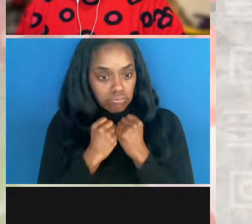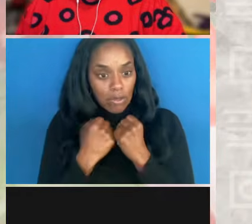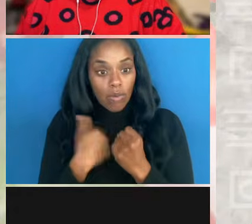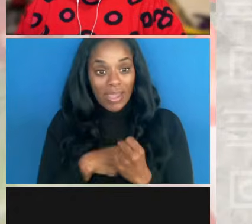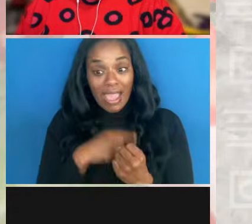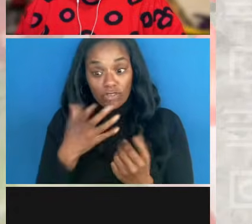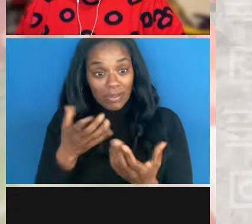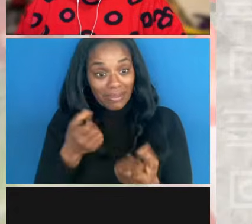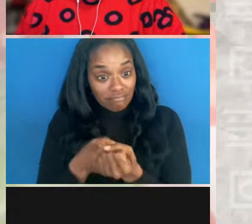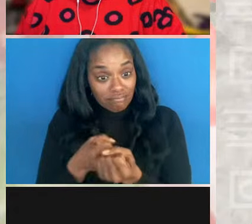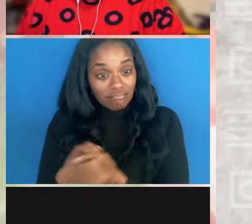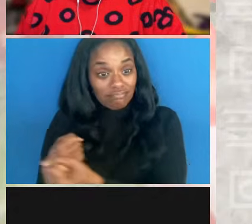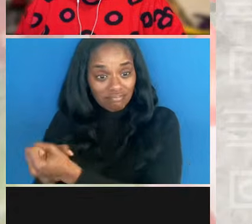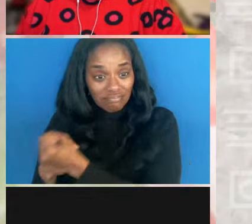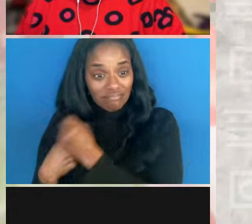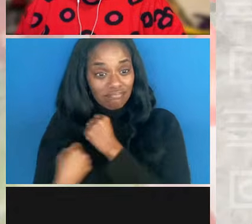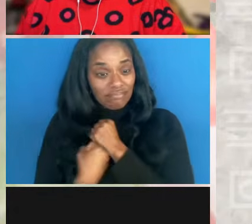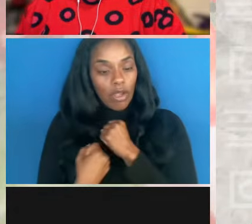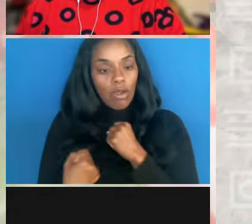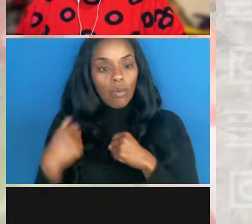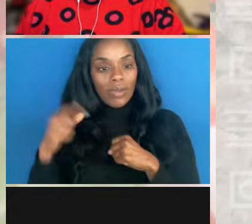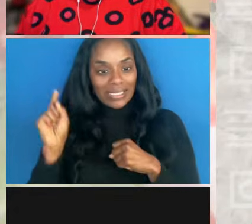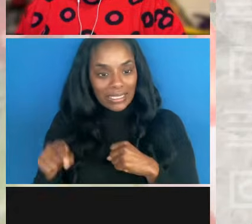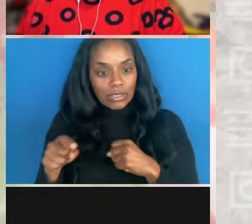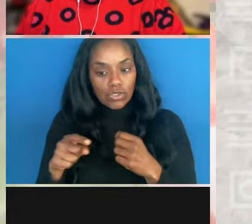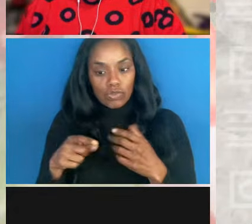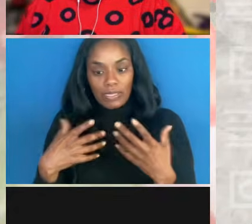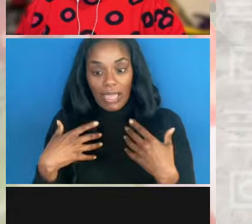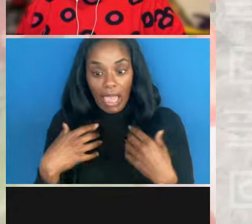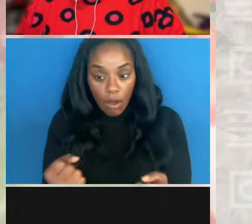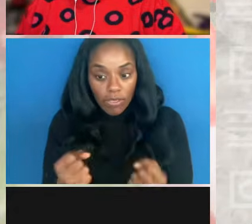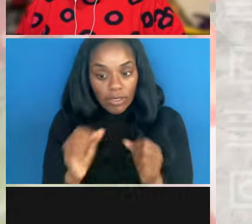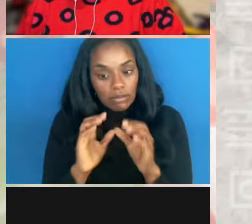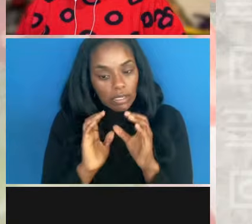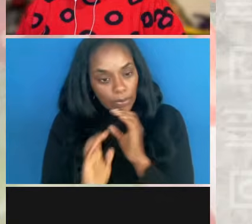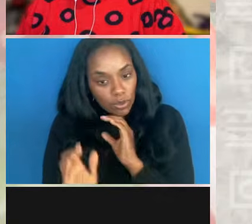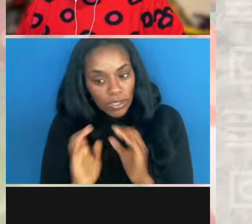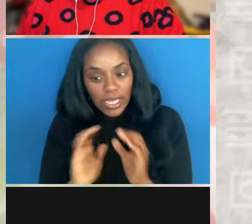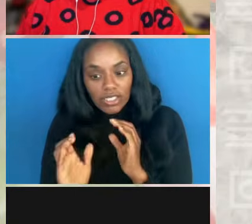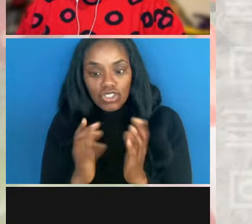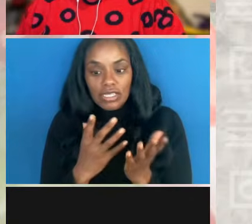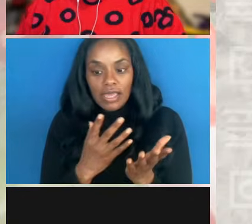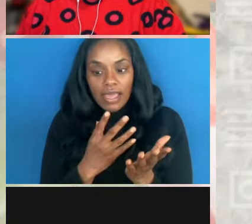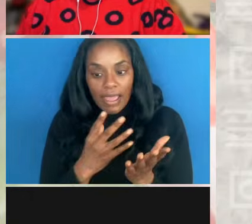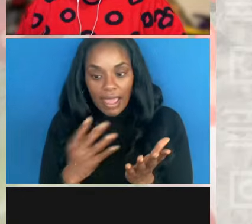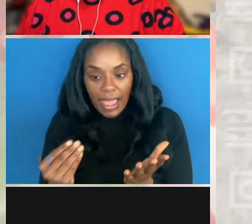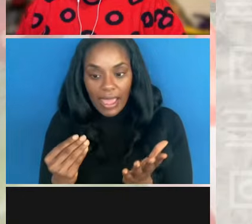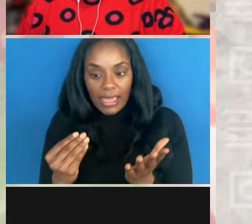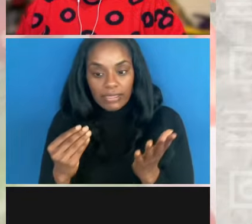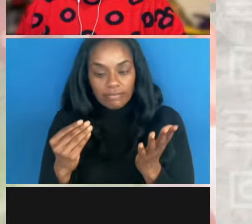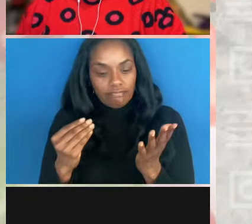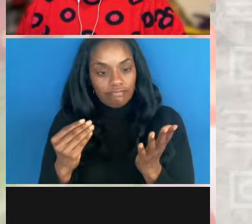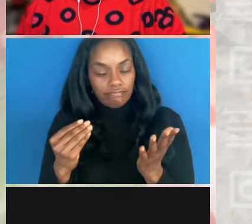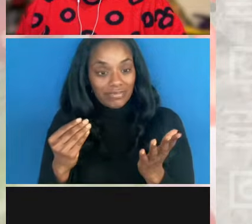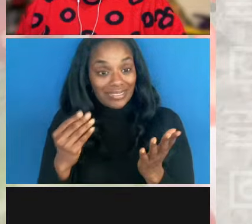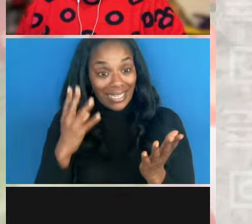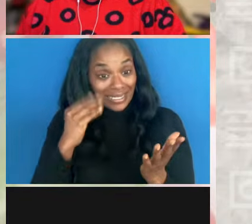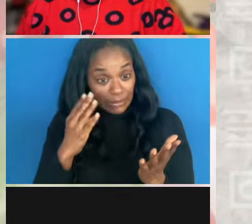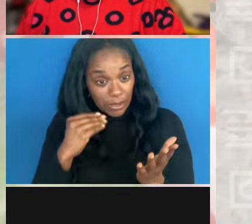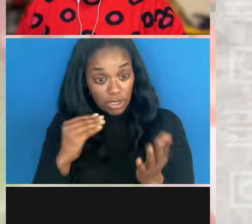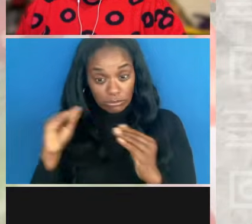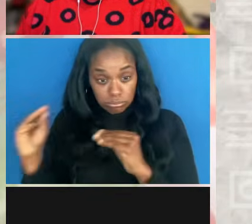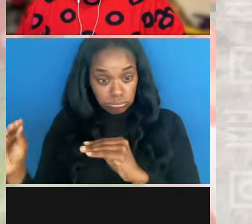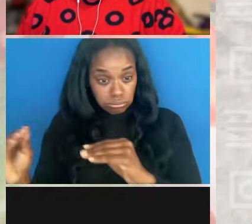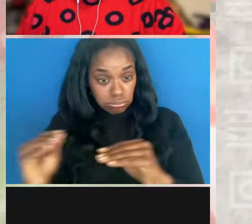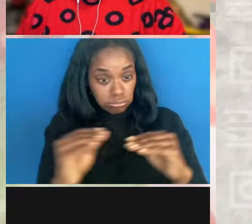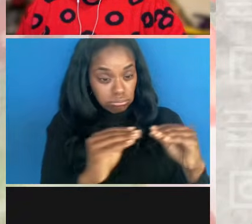healthy. We need to be in communication. We need to be in experience with one another in order to pass forward knowledge. And